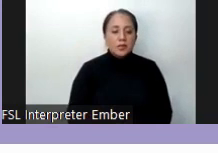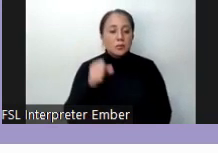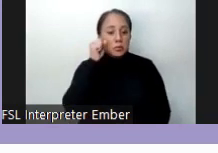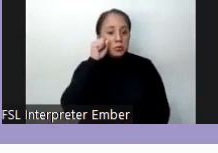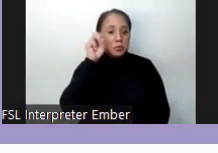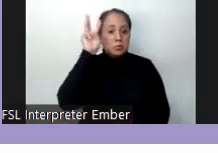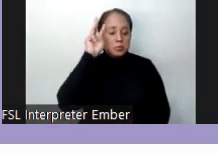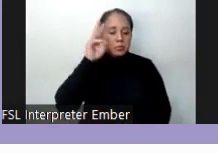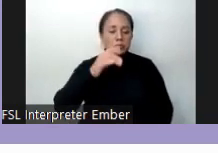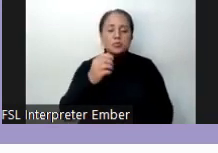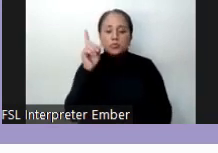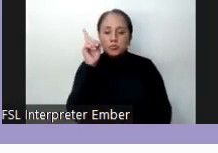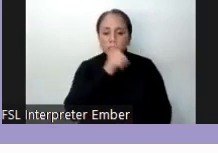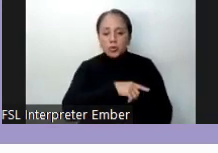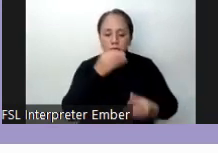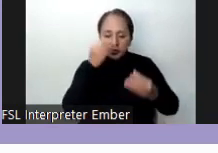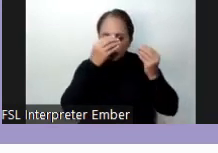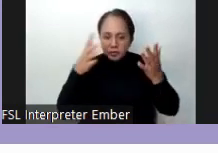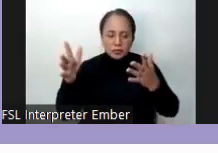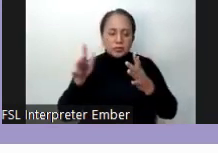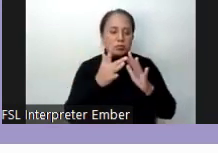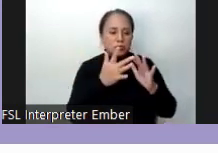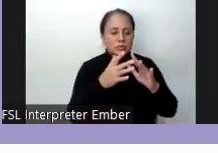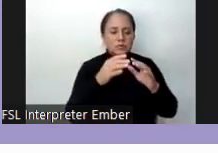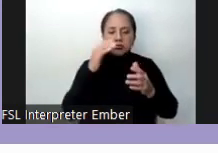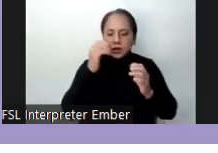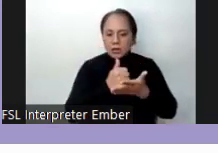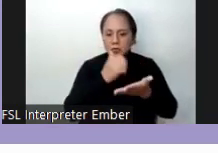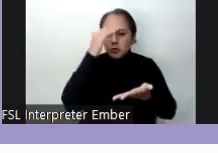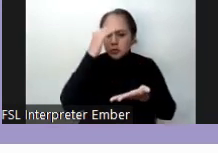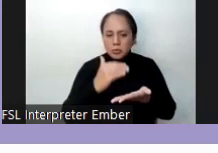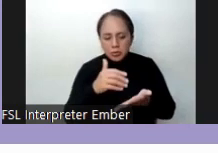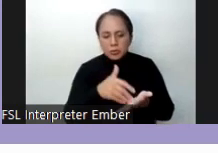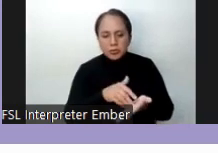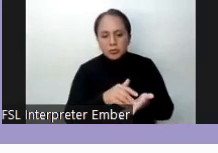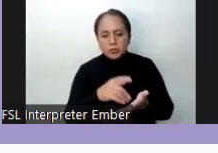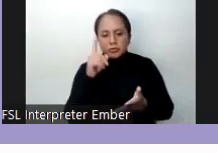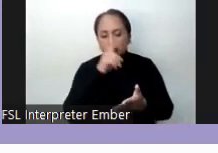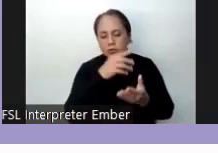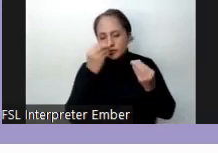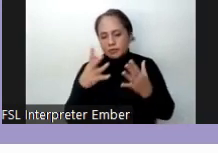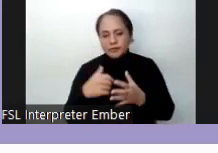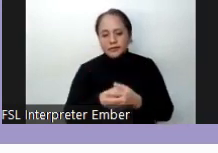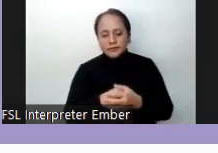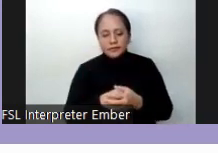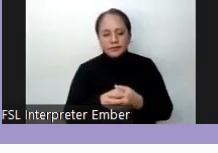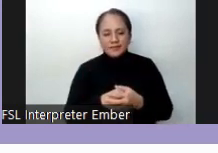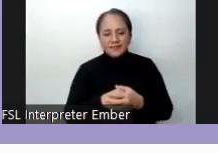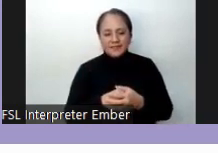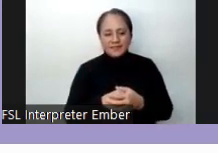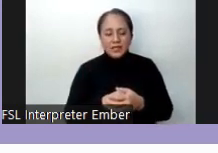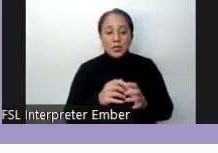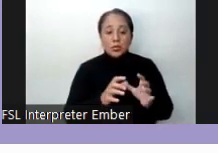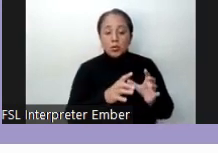of the spread of false information online may help reduce vulnerability to false information.